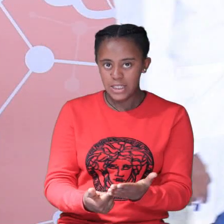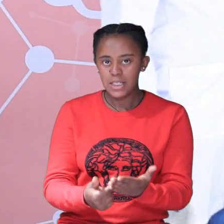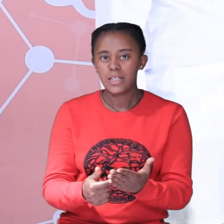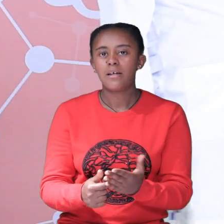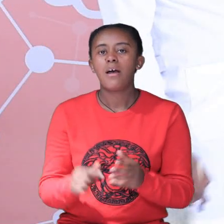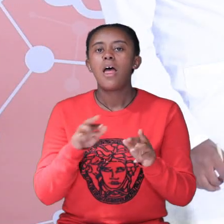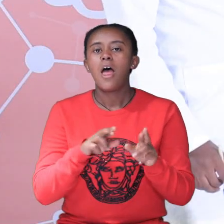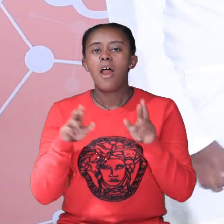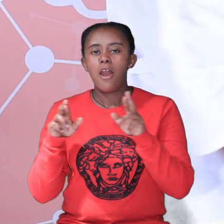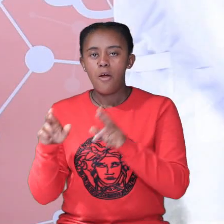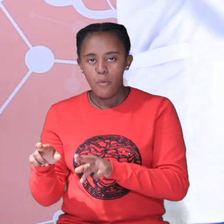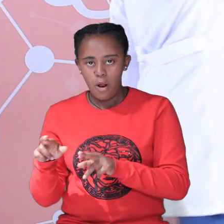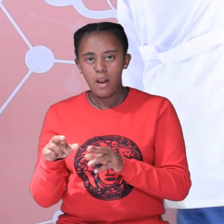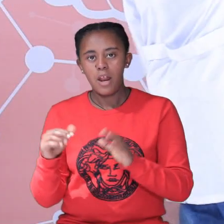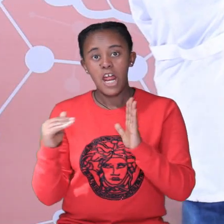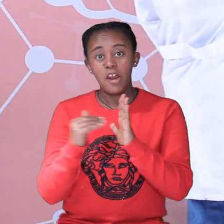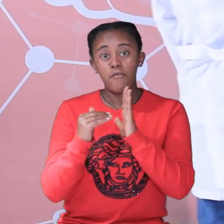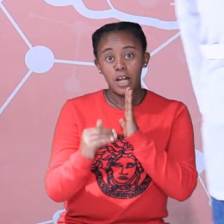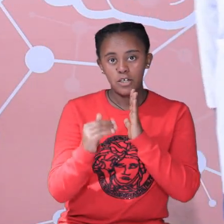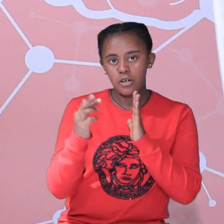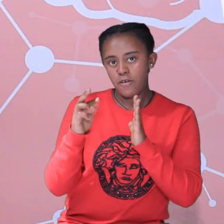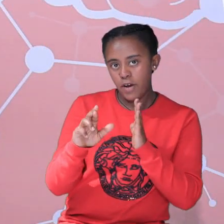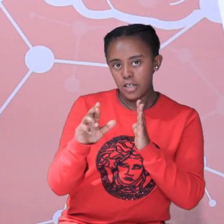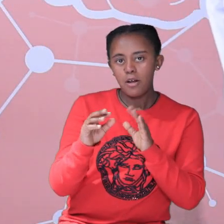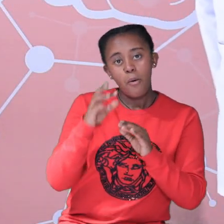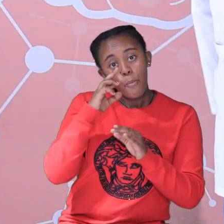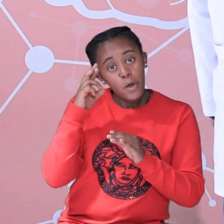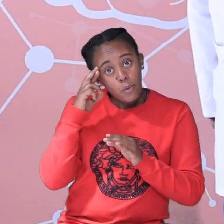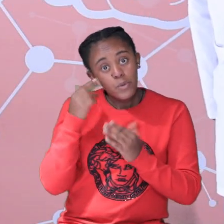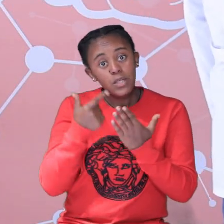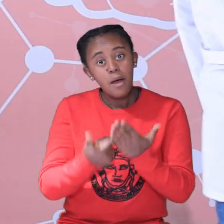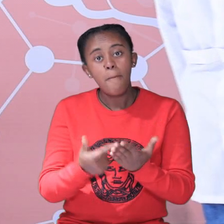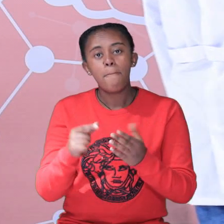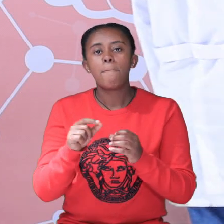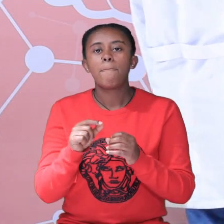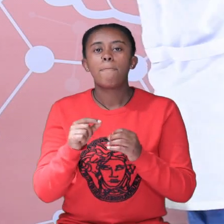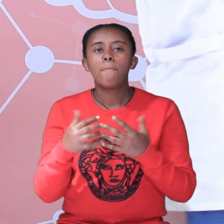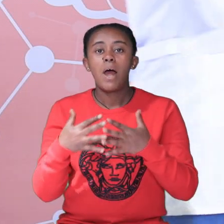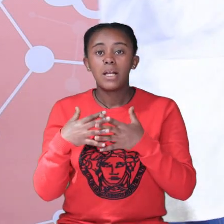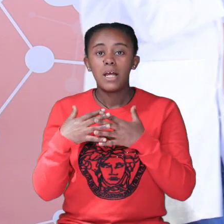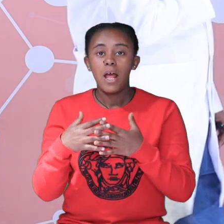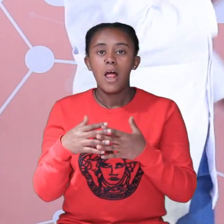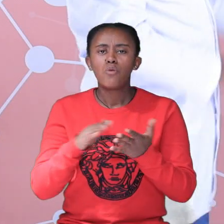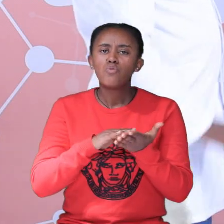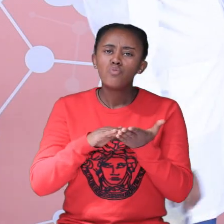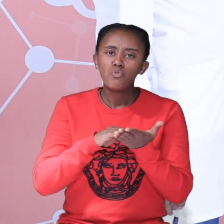is regular reflection because the material is smooth and shining.